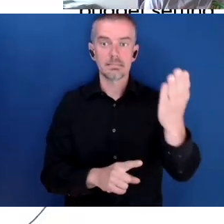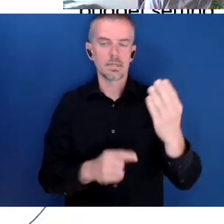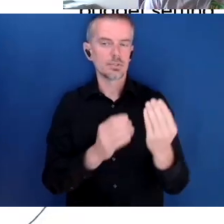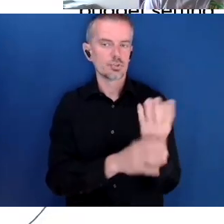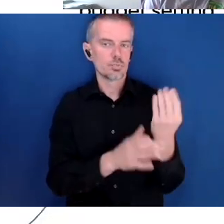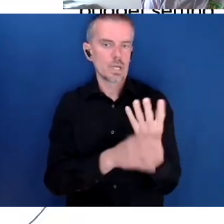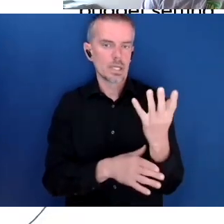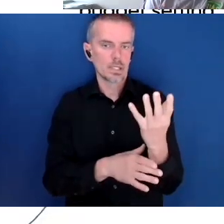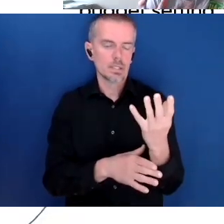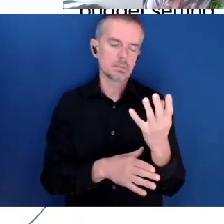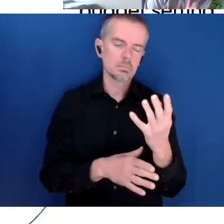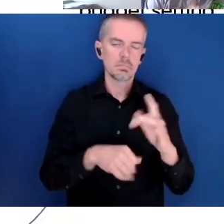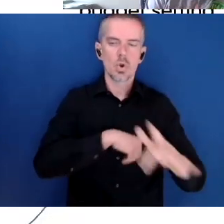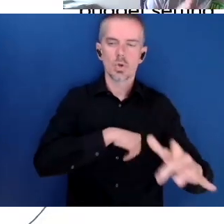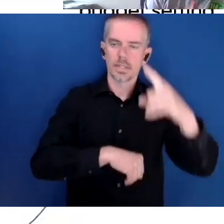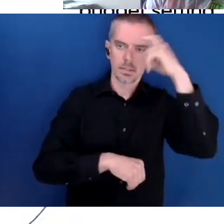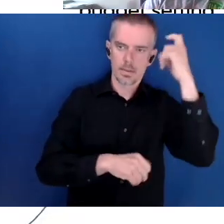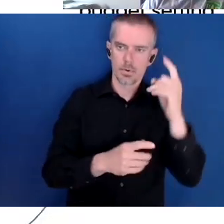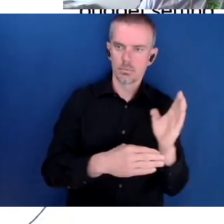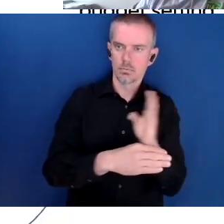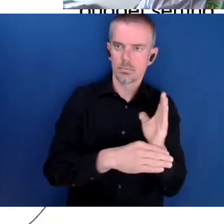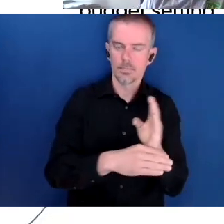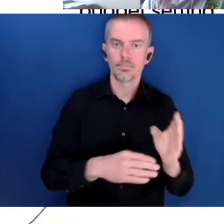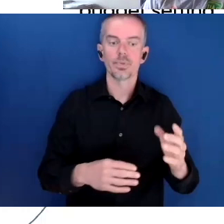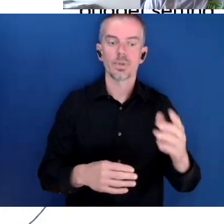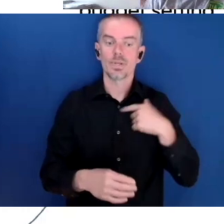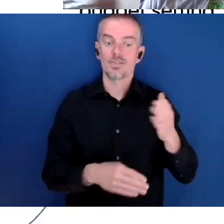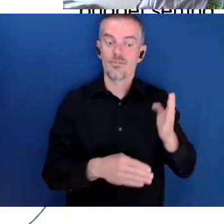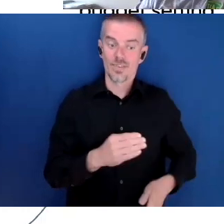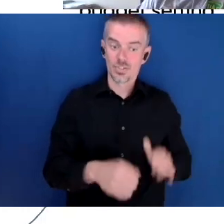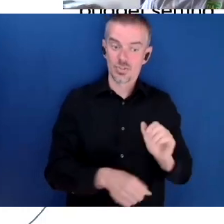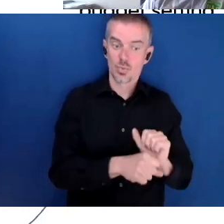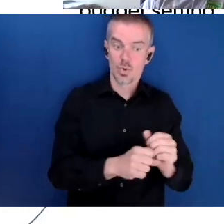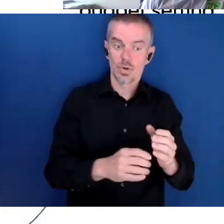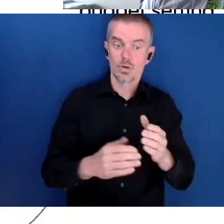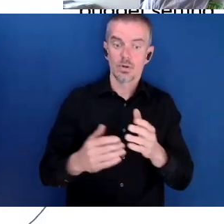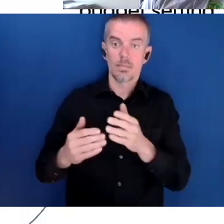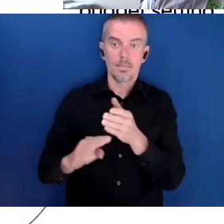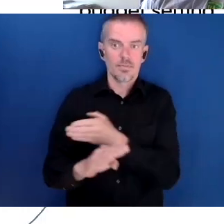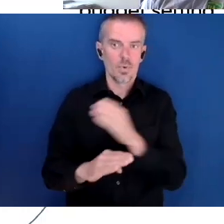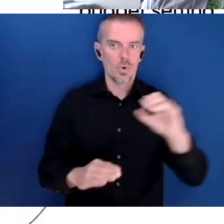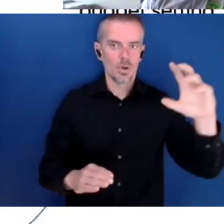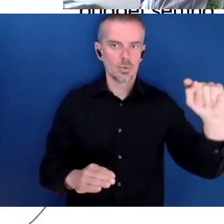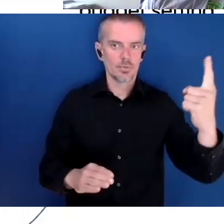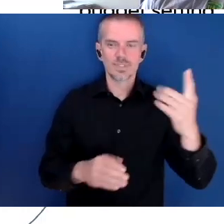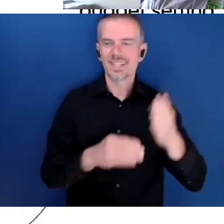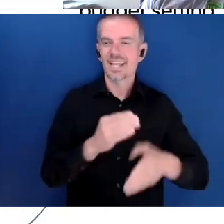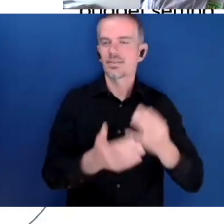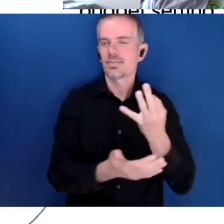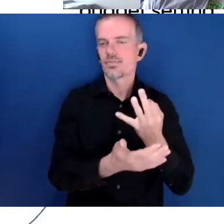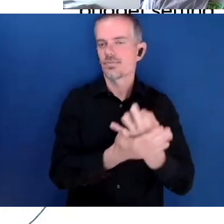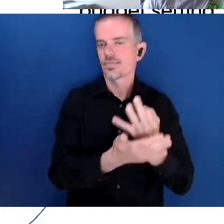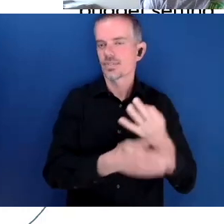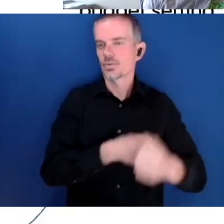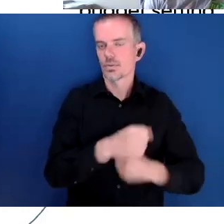early summer because we need to finish all that work before the end of the fiscal year that happens September 30th.